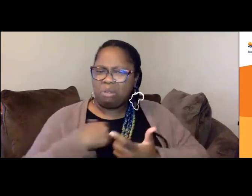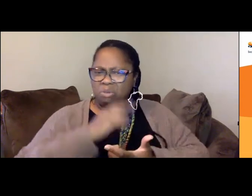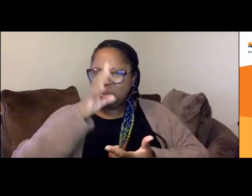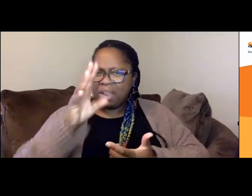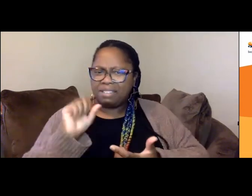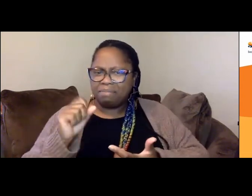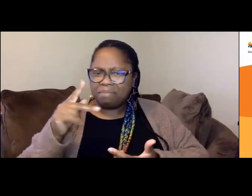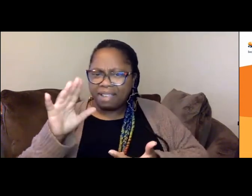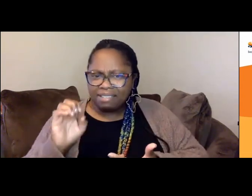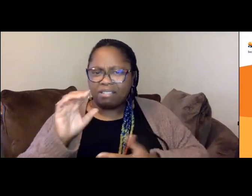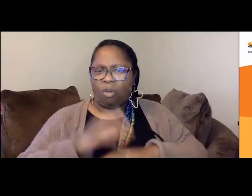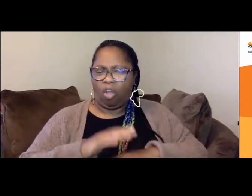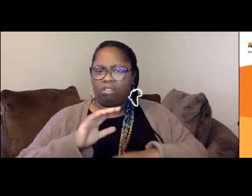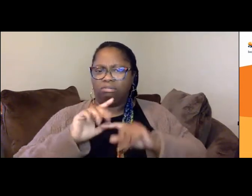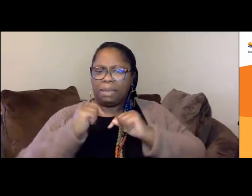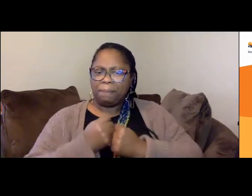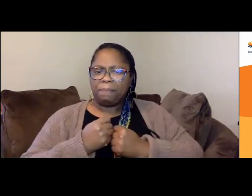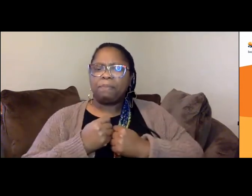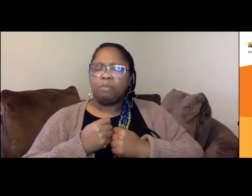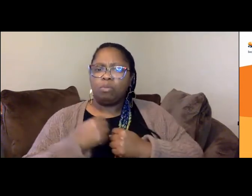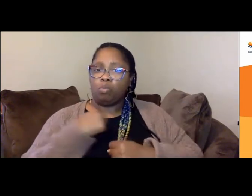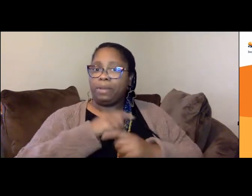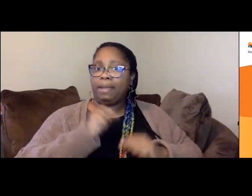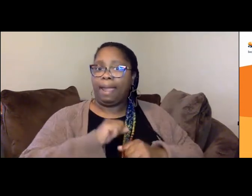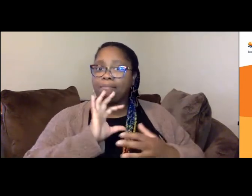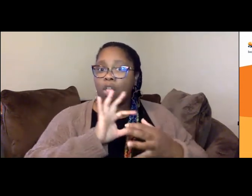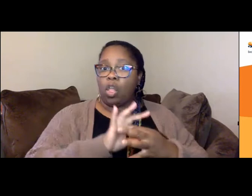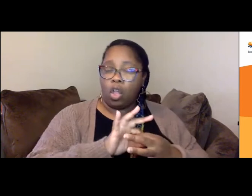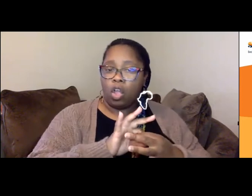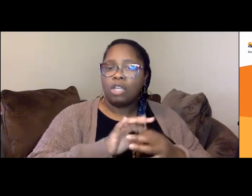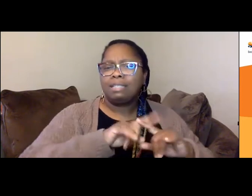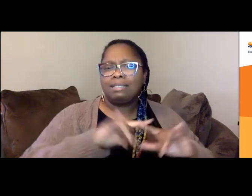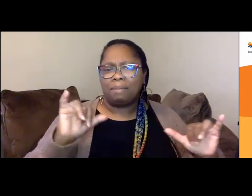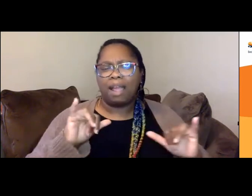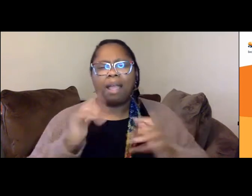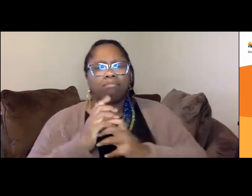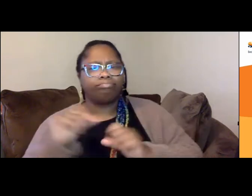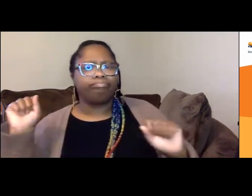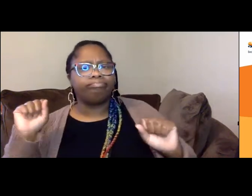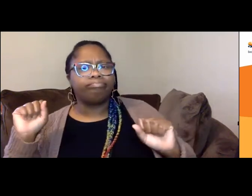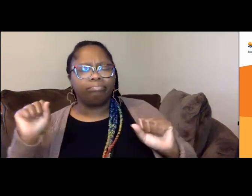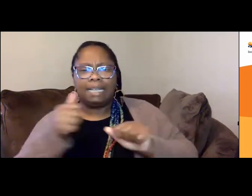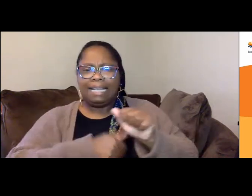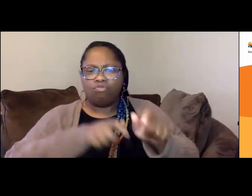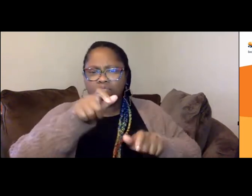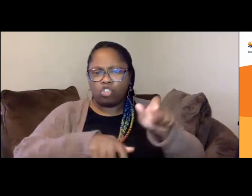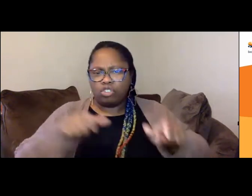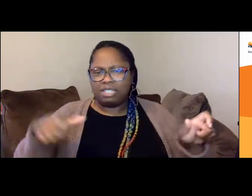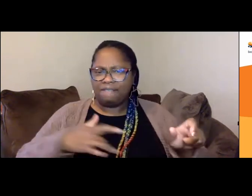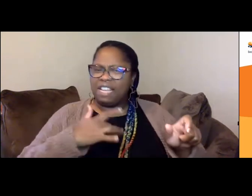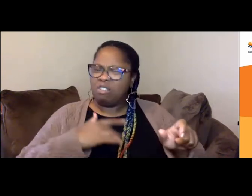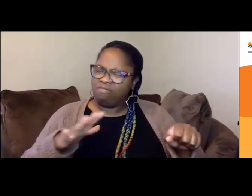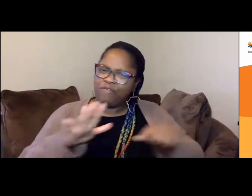our team where we can hold both a space of belonging and a space of liberation, that each person feels like we fully